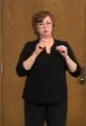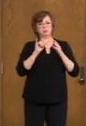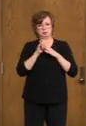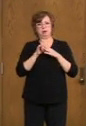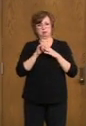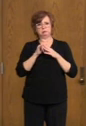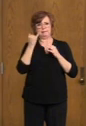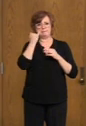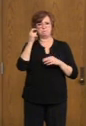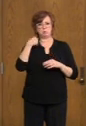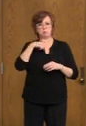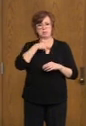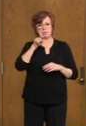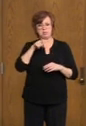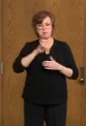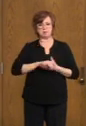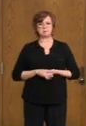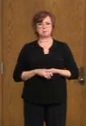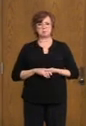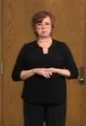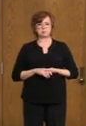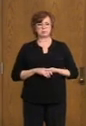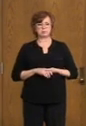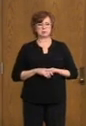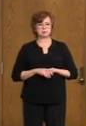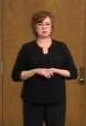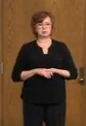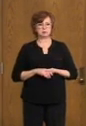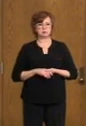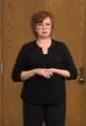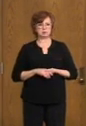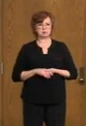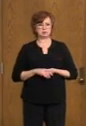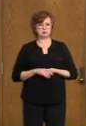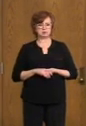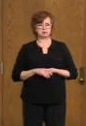which was needed to be done in any case, but that becomes